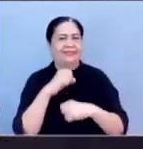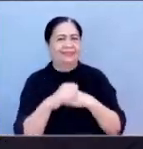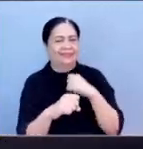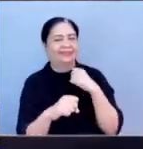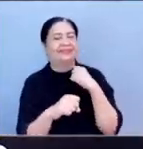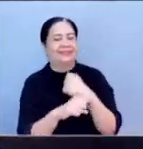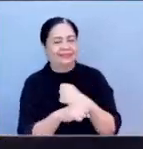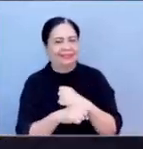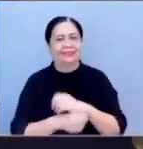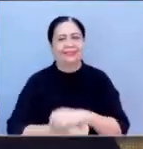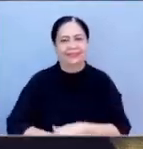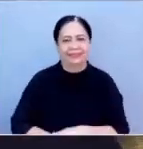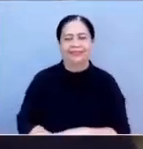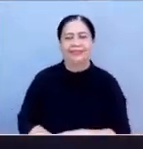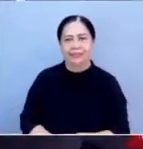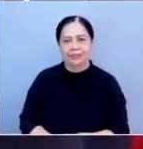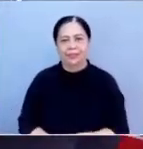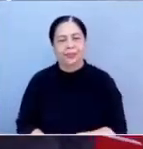year.